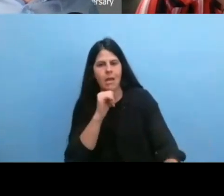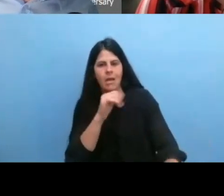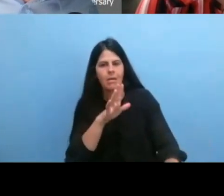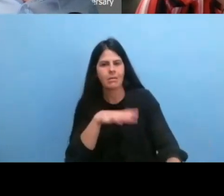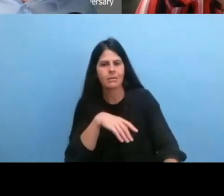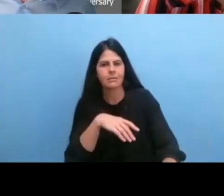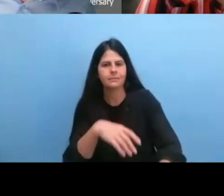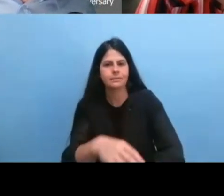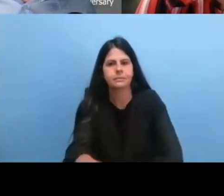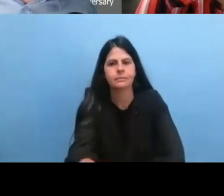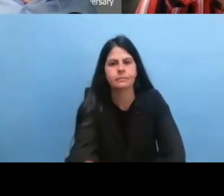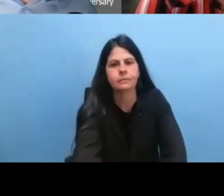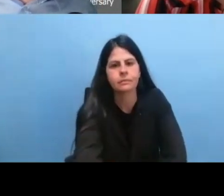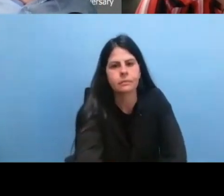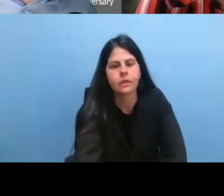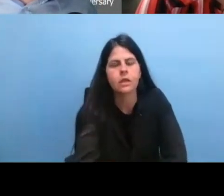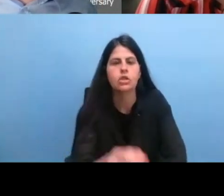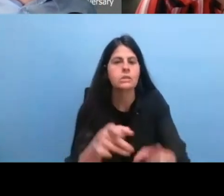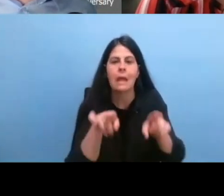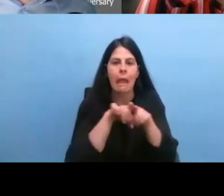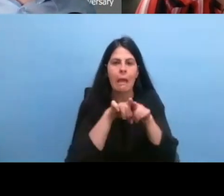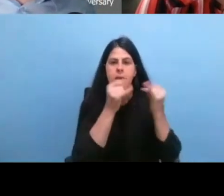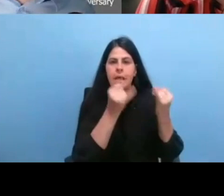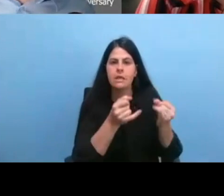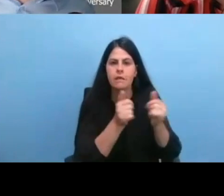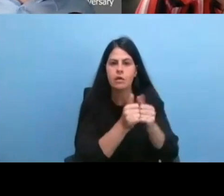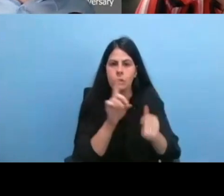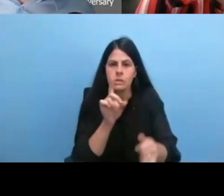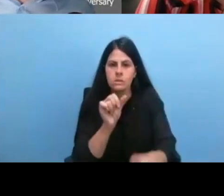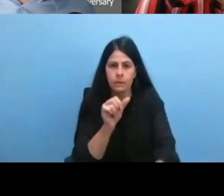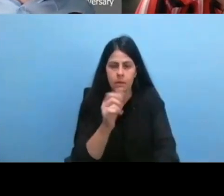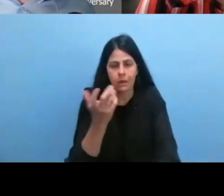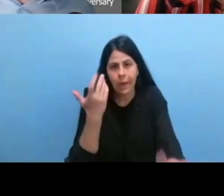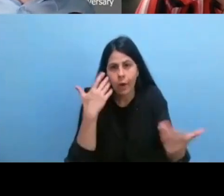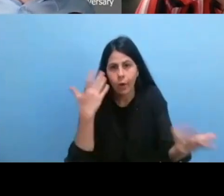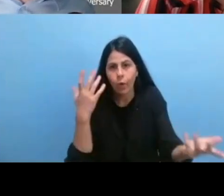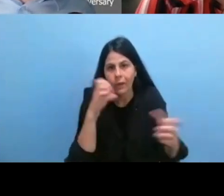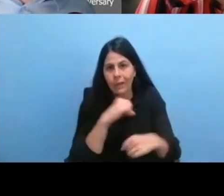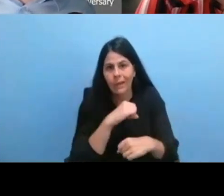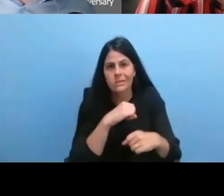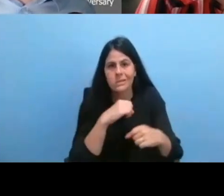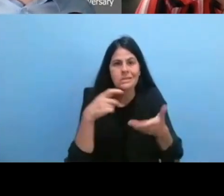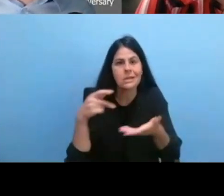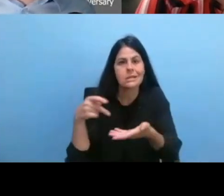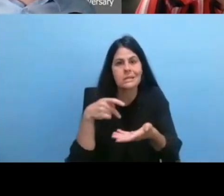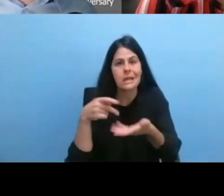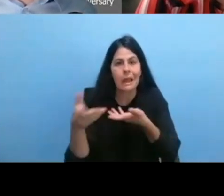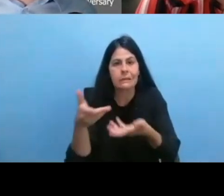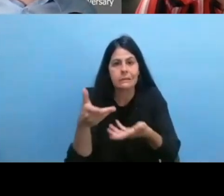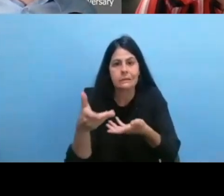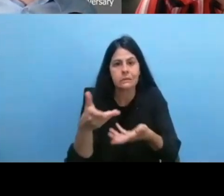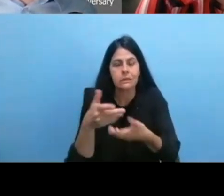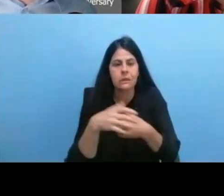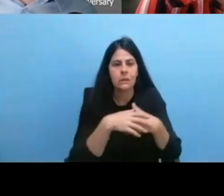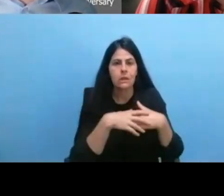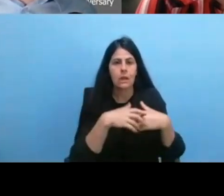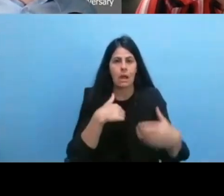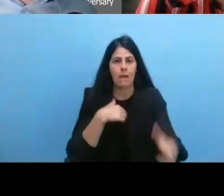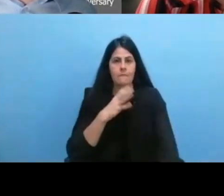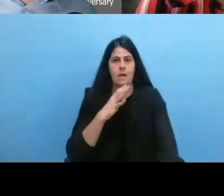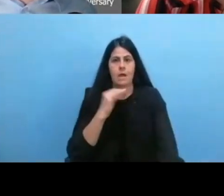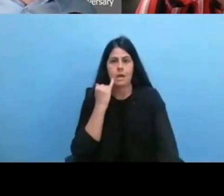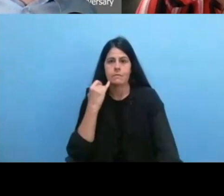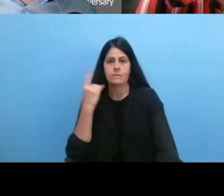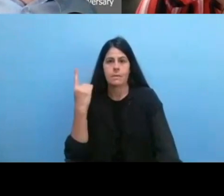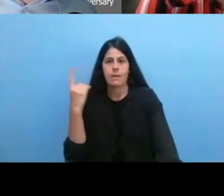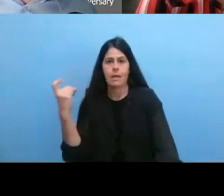As an individual with a disability, how do you feel? Yeah, I mean, I don't know. I guess it's a dance. I would be fine if someone were to ask